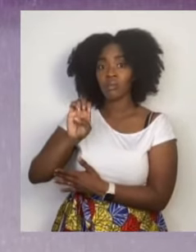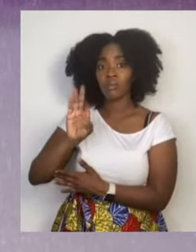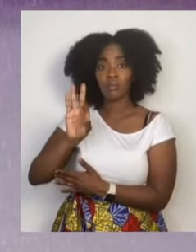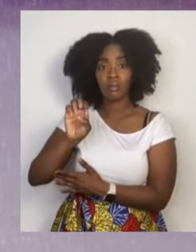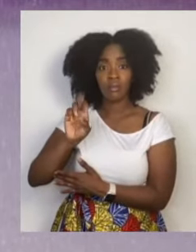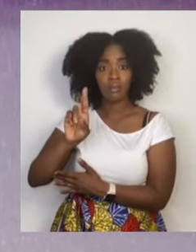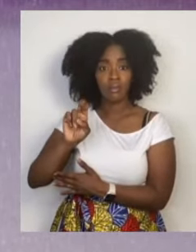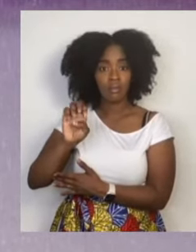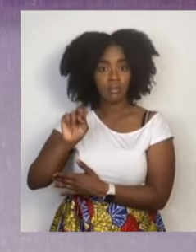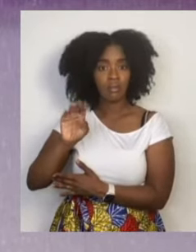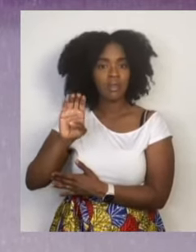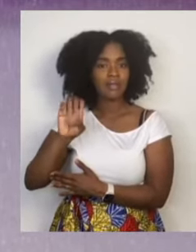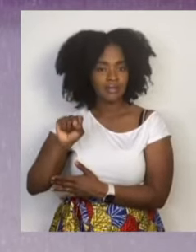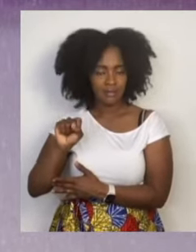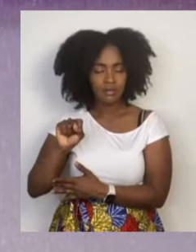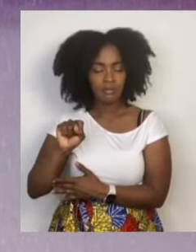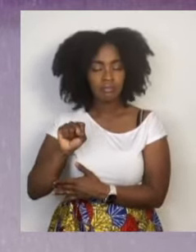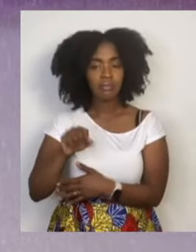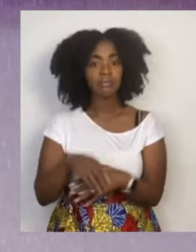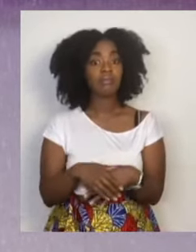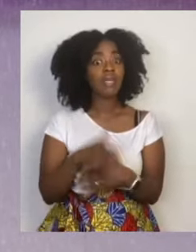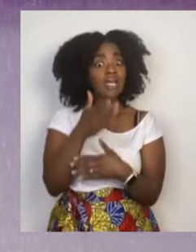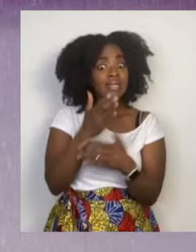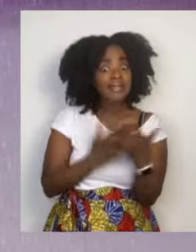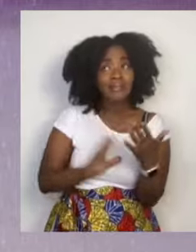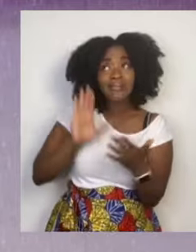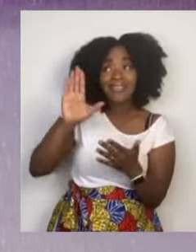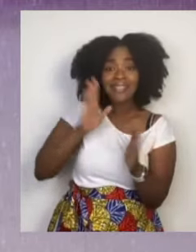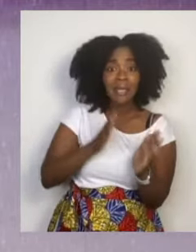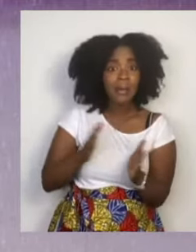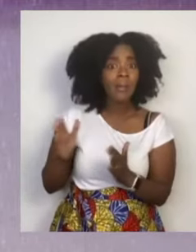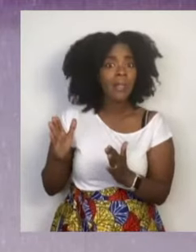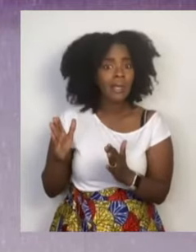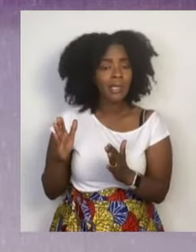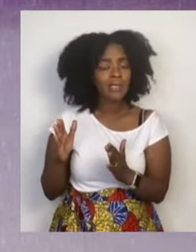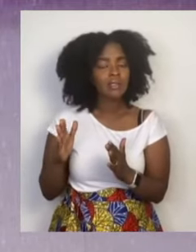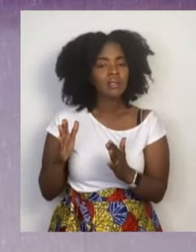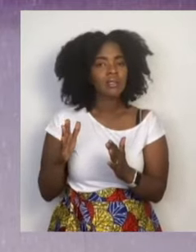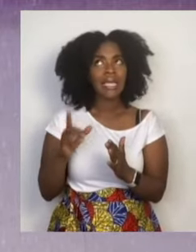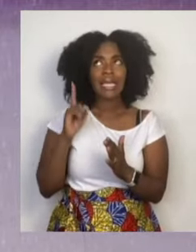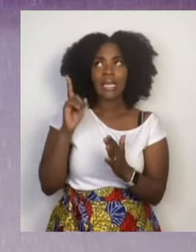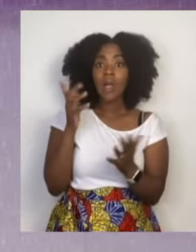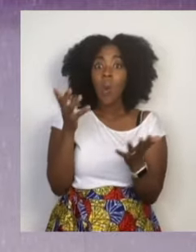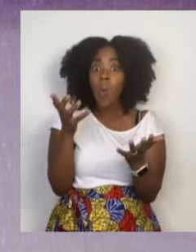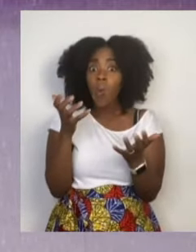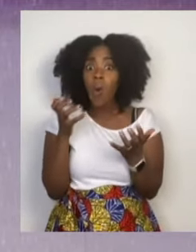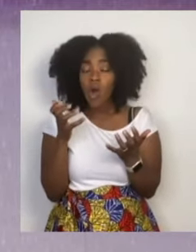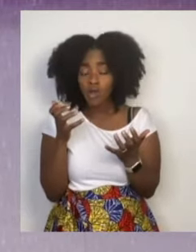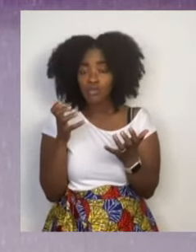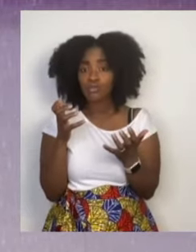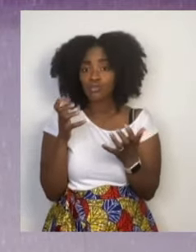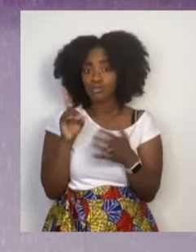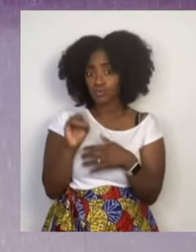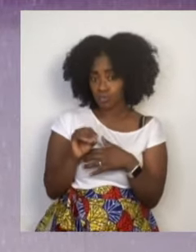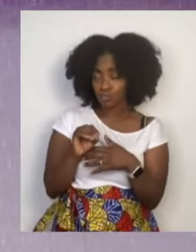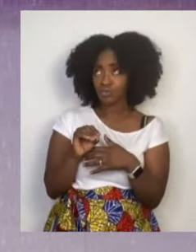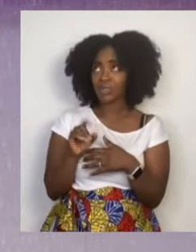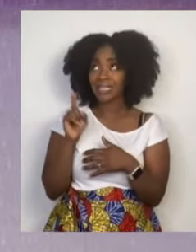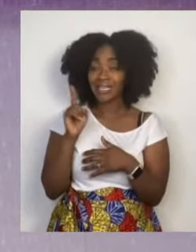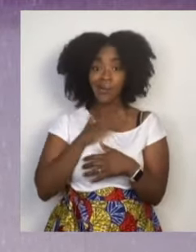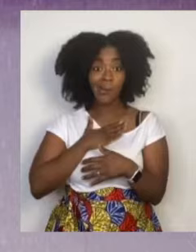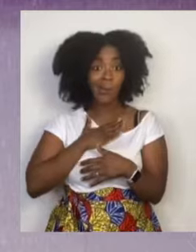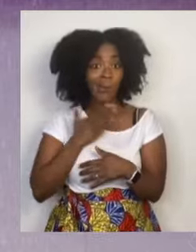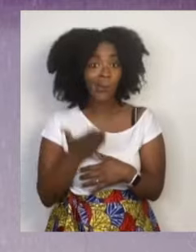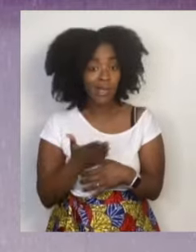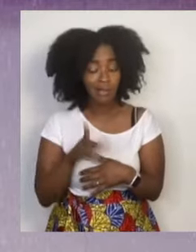Some of God's plans are the things he wants to do, the things he is willing to do, the things he is committed